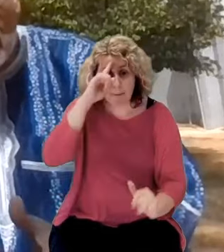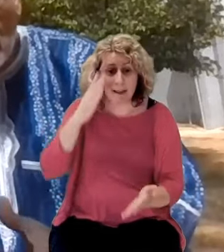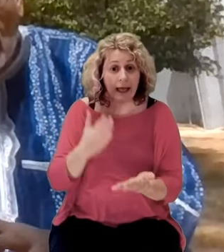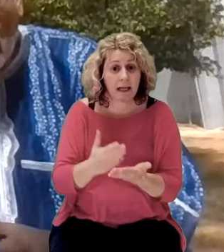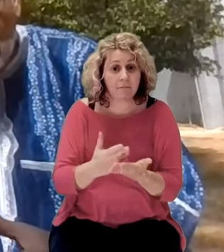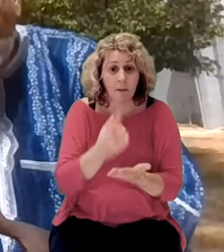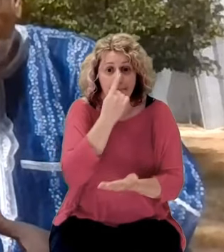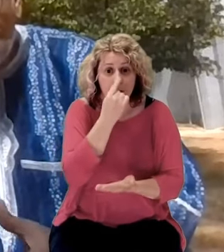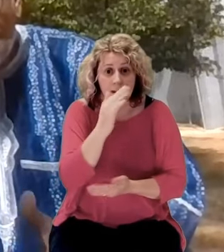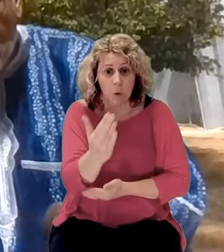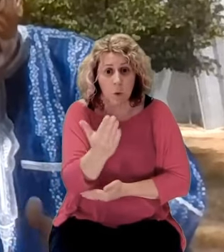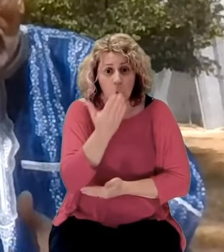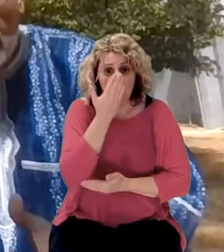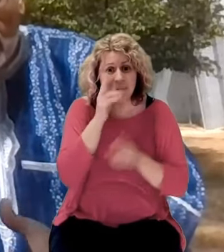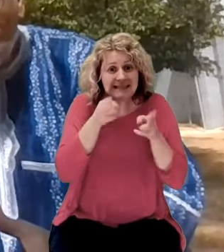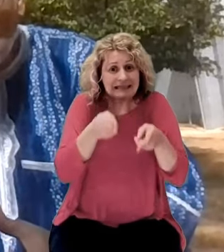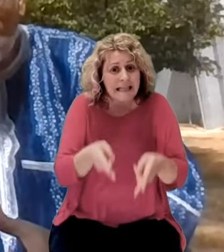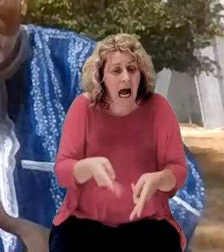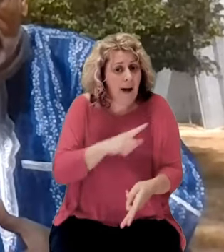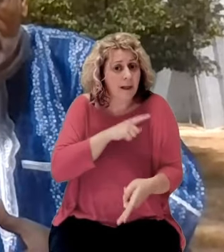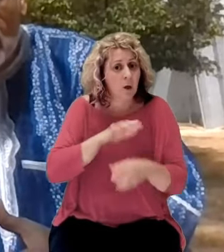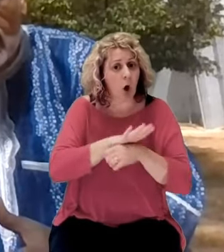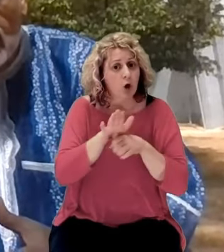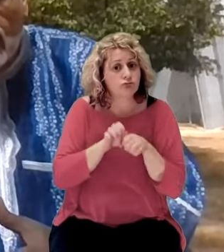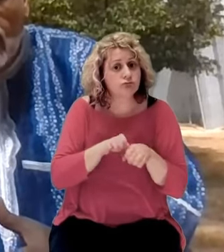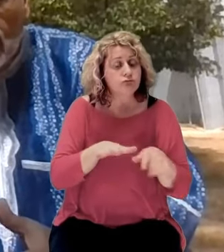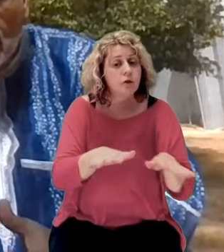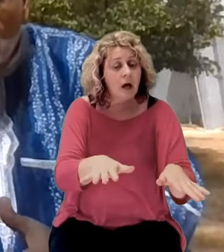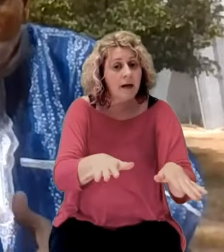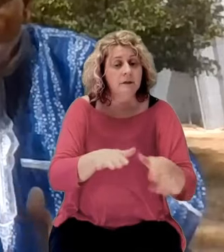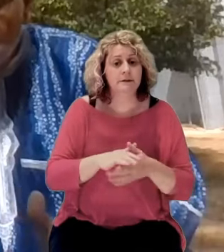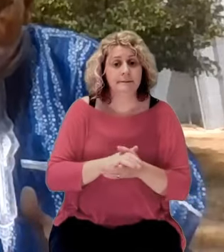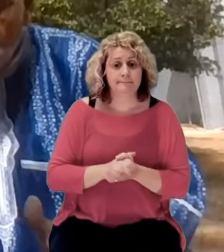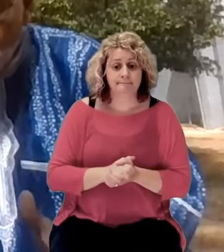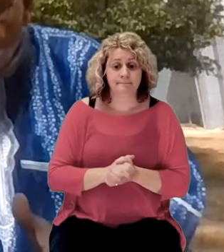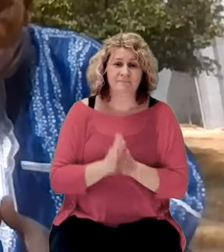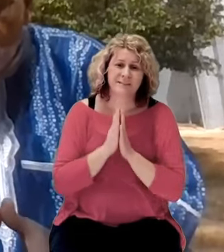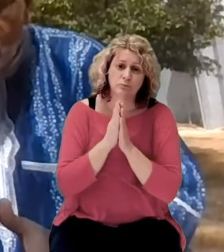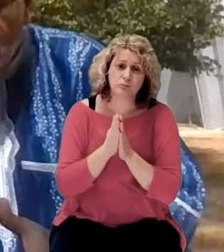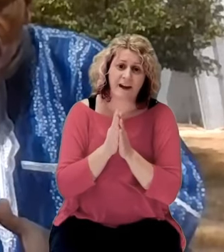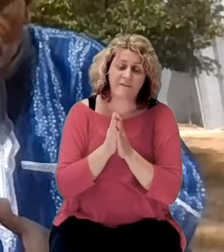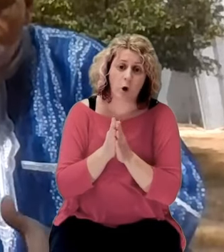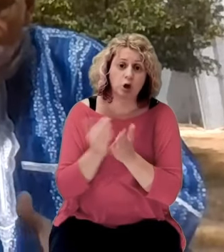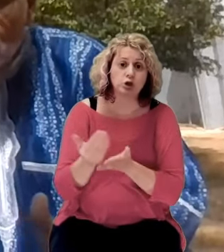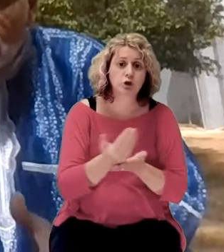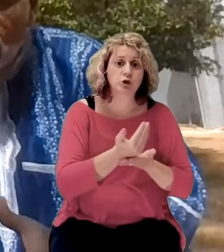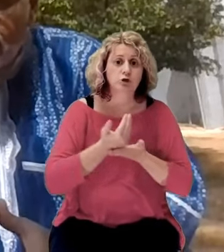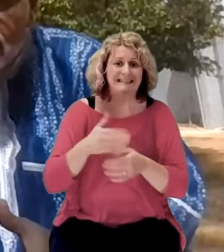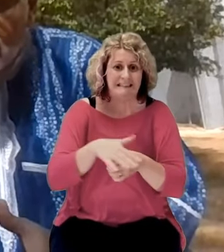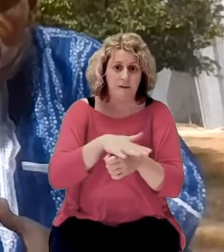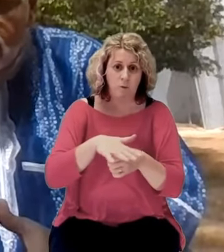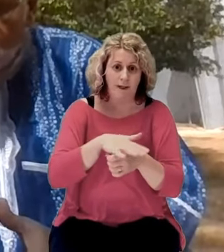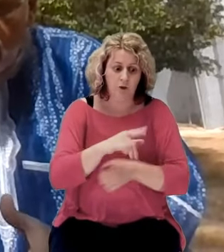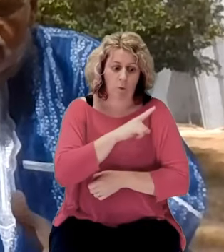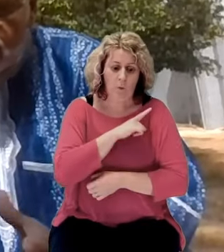other unbelievers who may die of COVID-19. And we'd ask for prayer too,